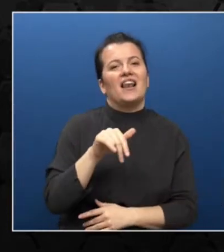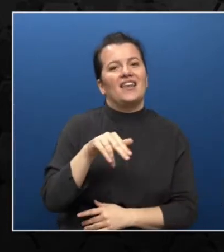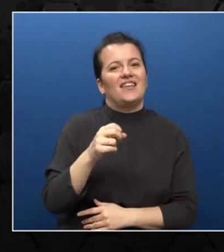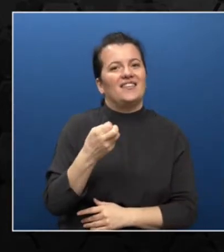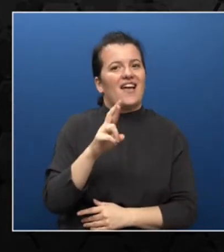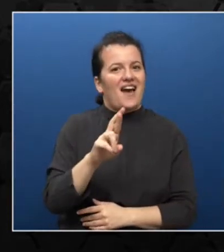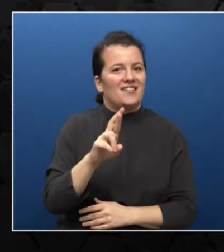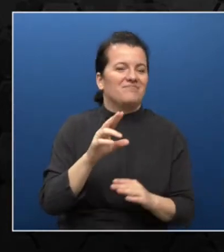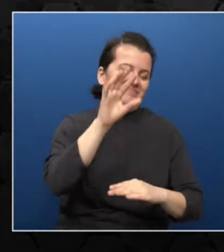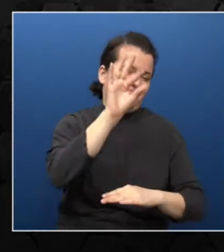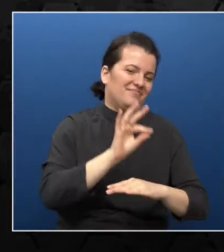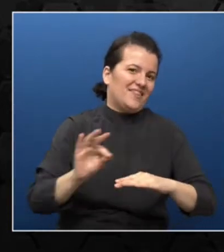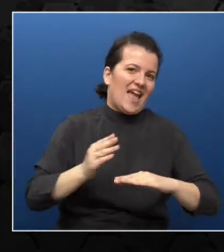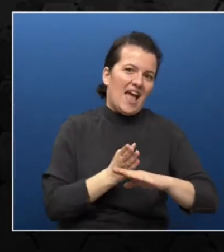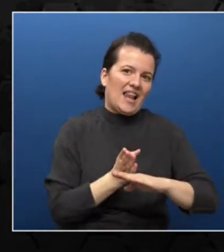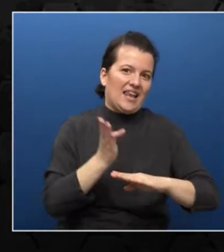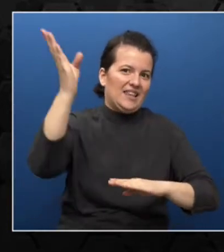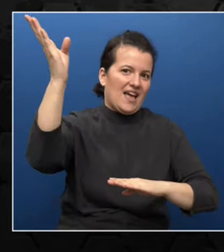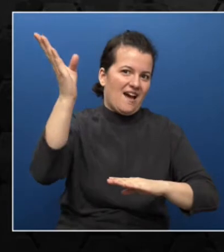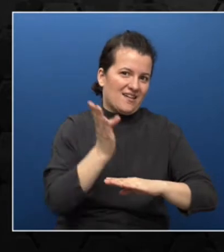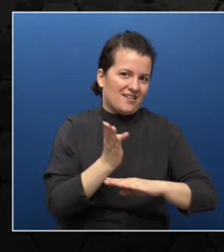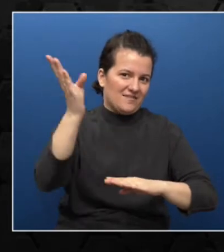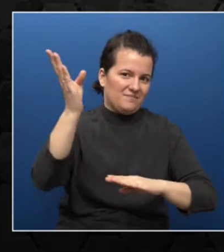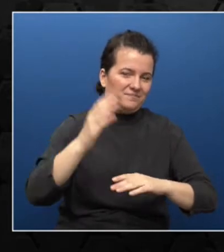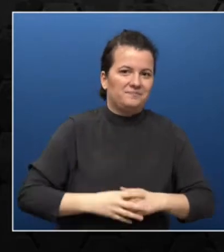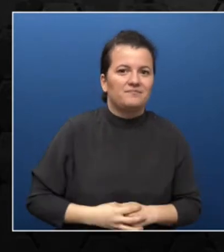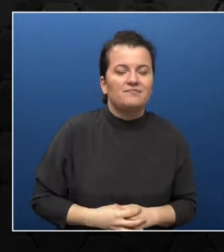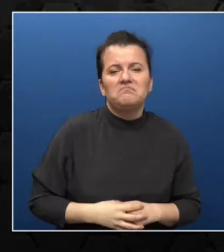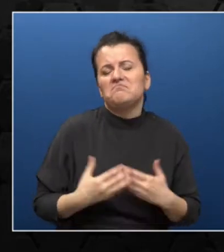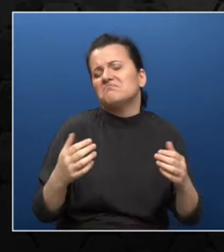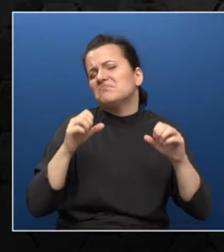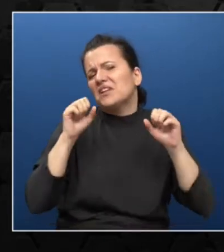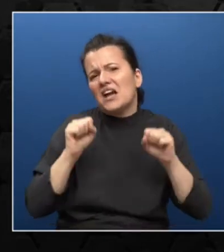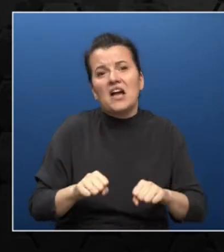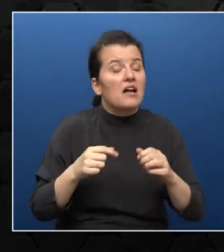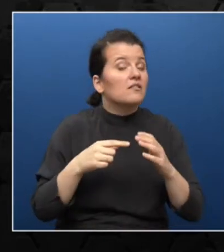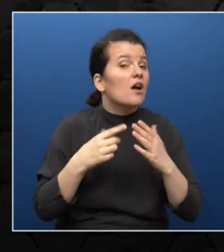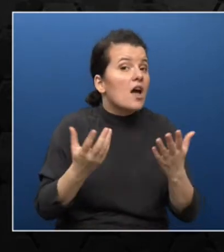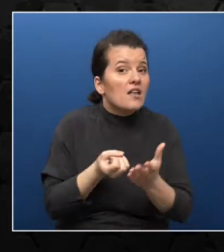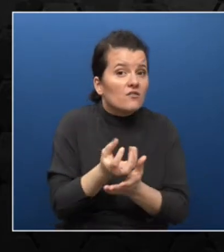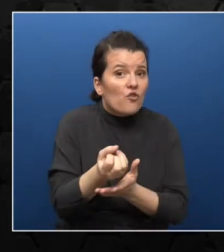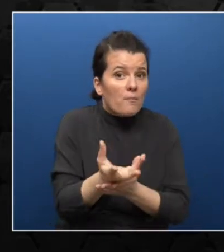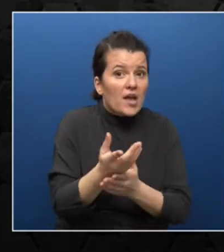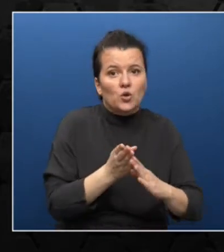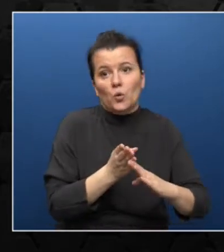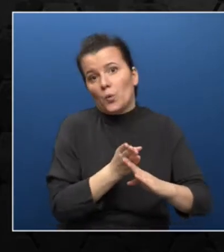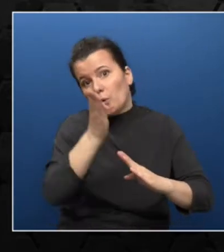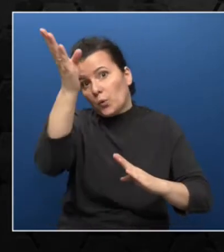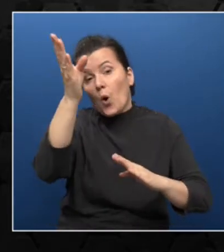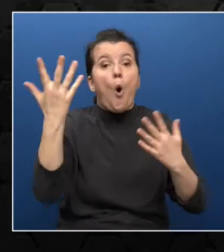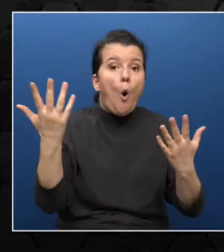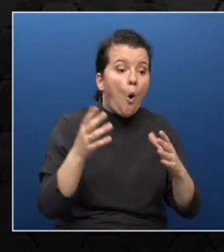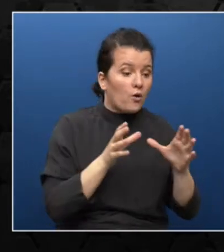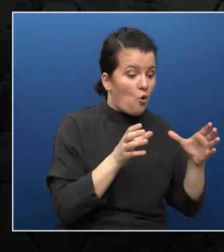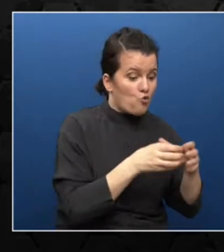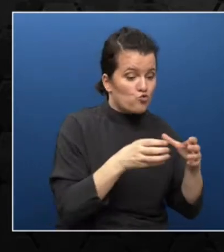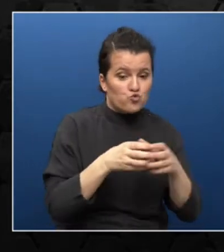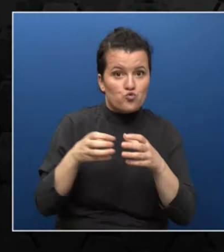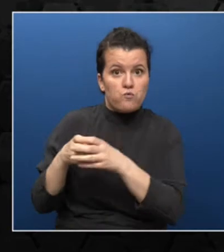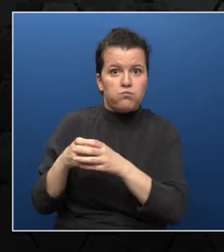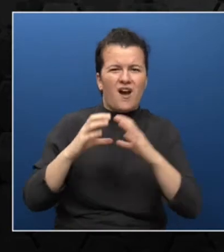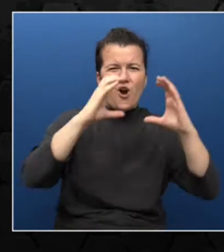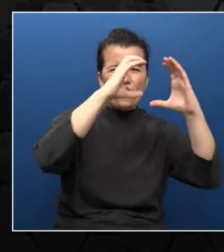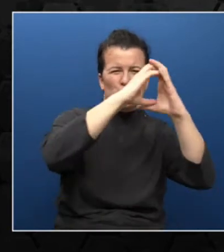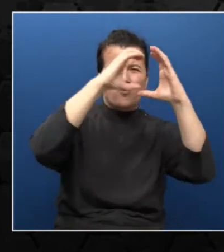regression. If you have donut shaped data, if you have blobs of data, clusters of data, you will use some other algorithms. So figuring out which algorithm to